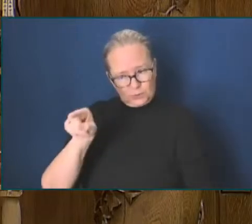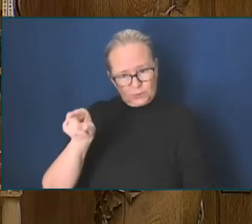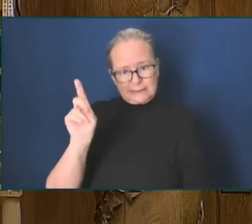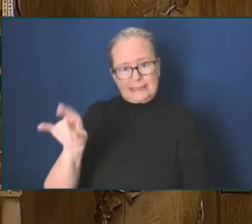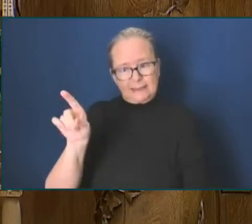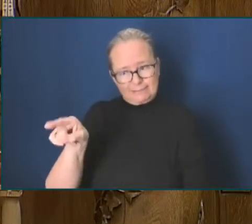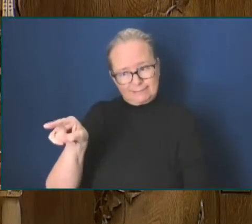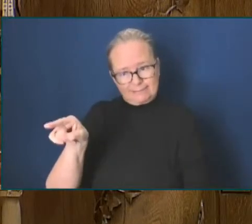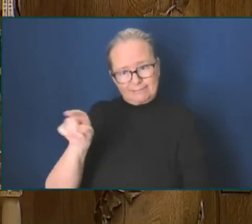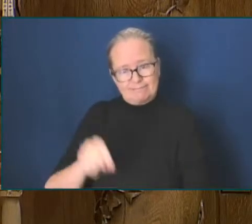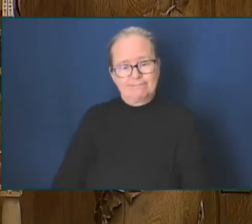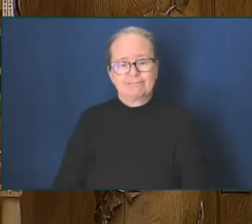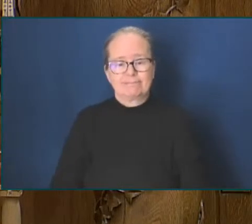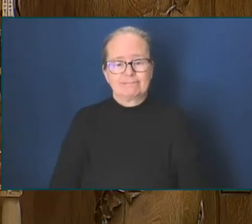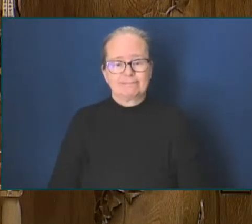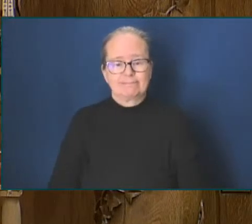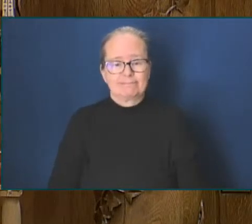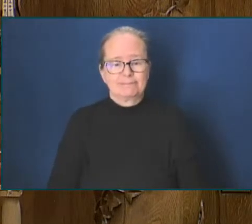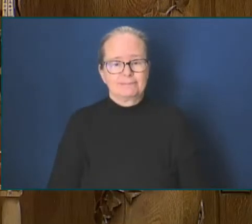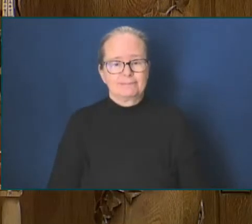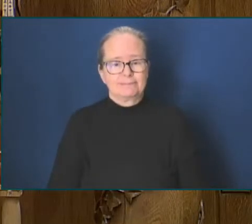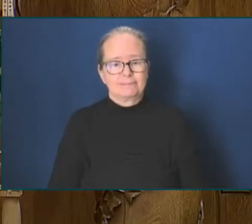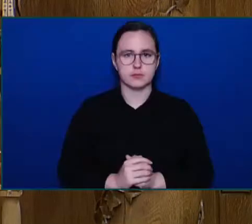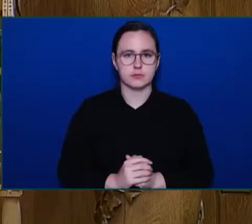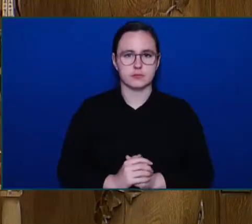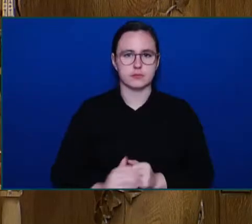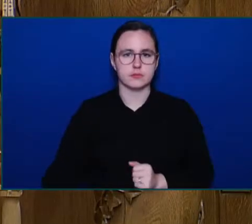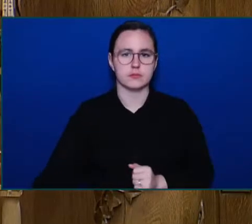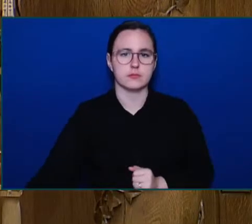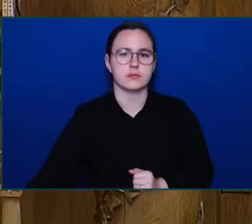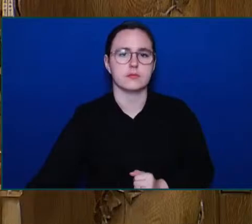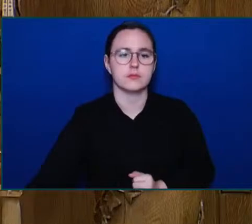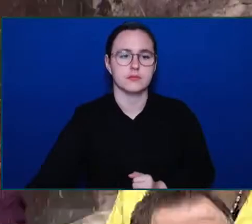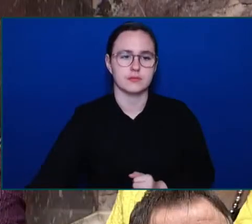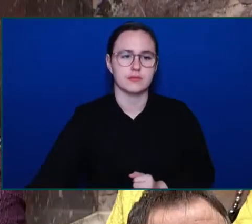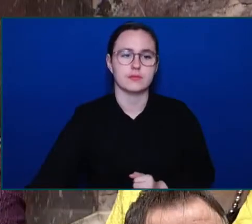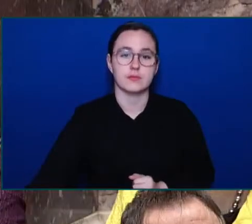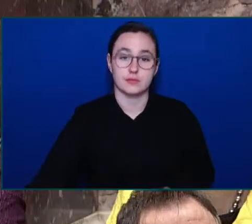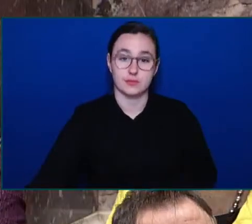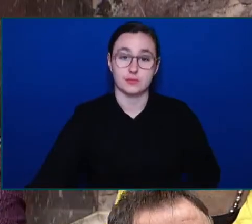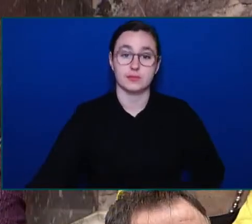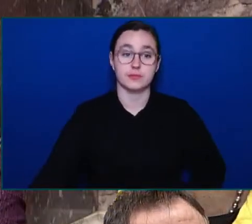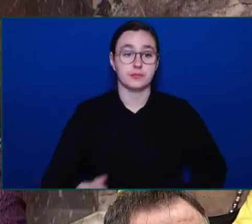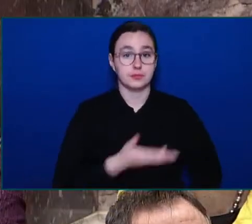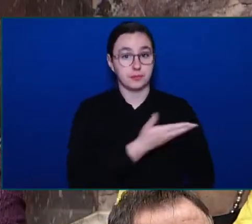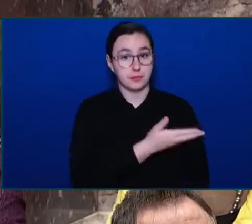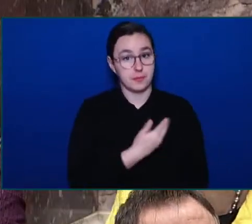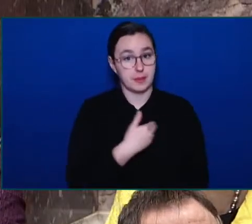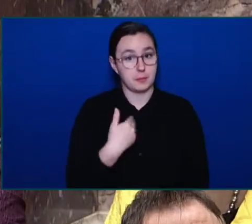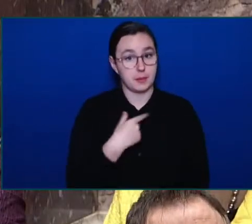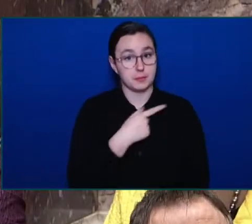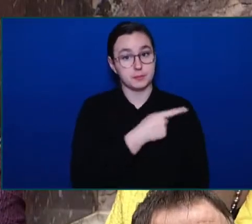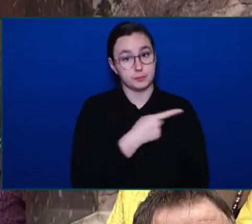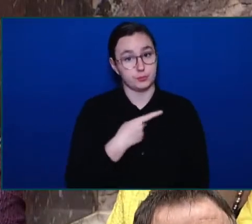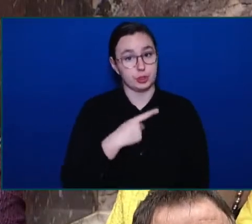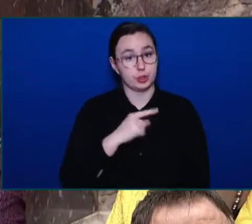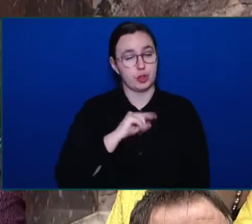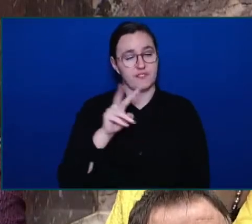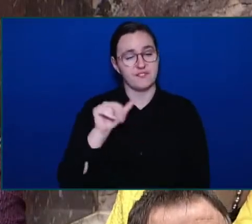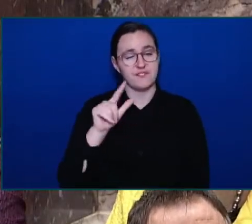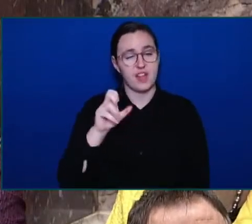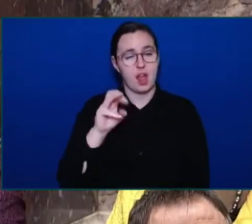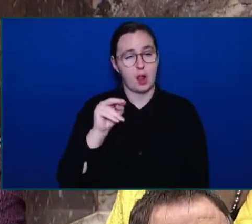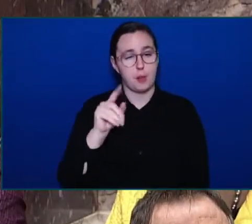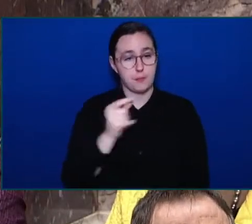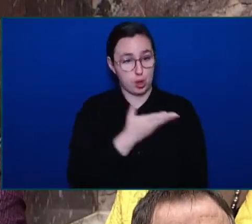Member for Prince George Valemount. Thank you very much. And the Premier may want to be careful with his words in this House, because one thing I can assure him of, the budget